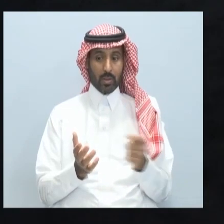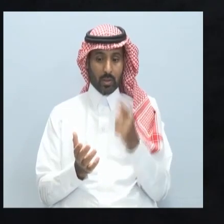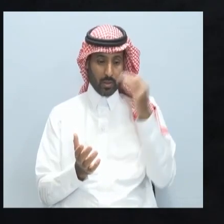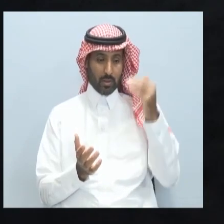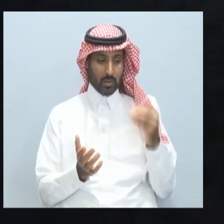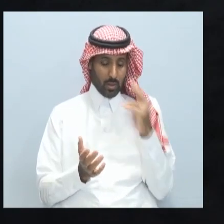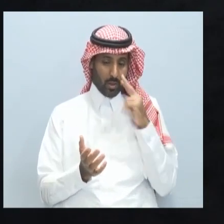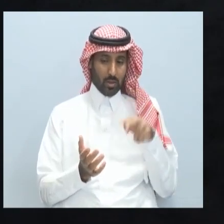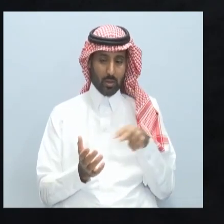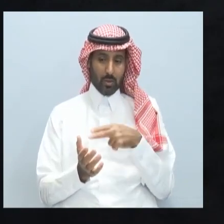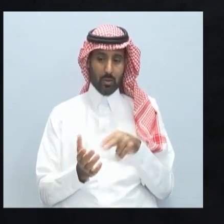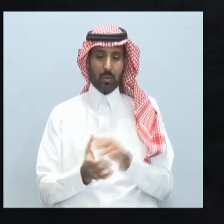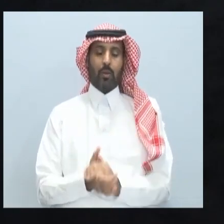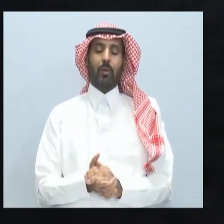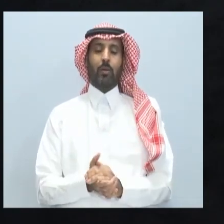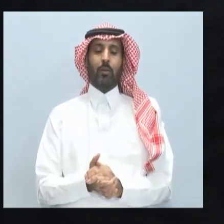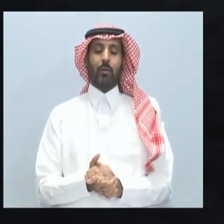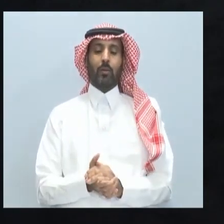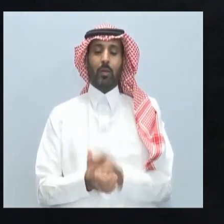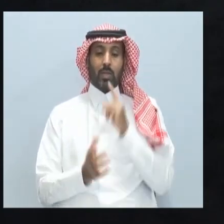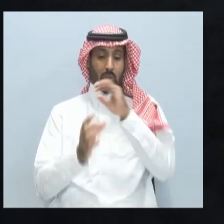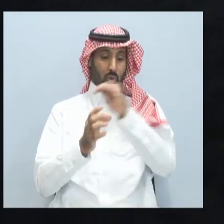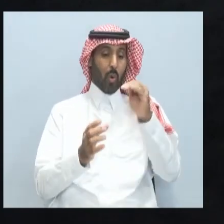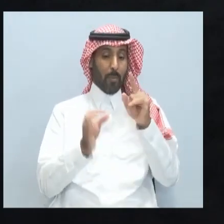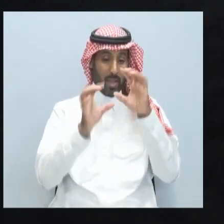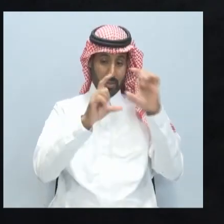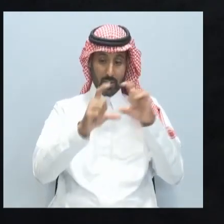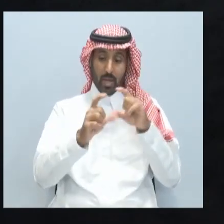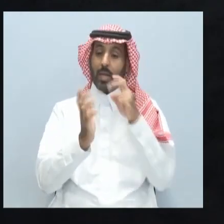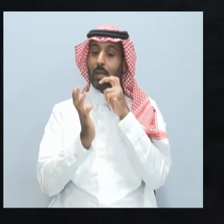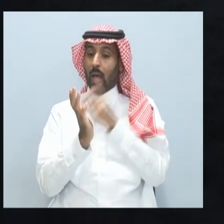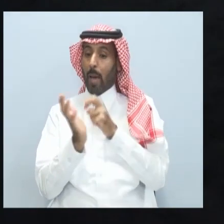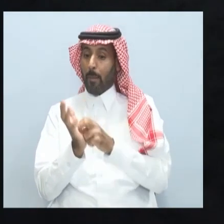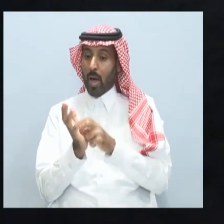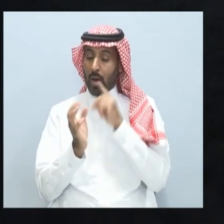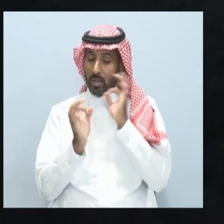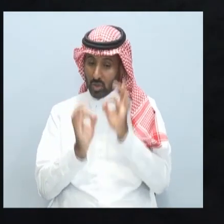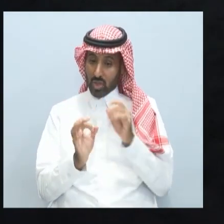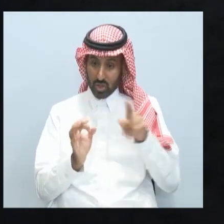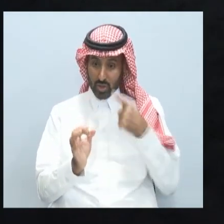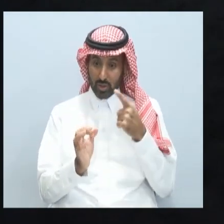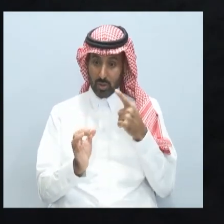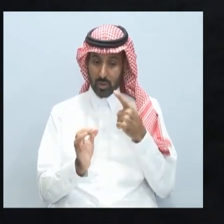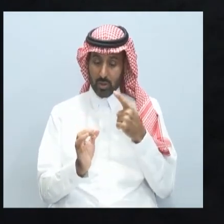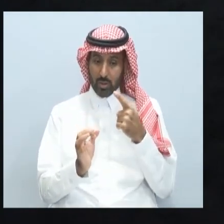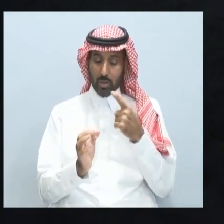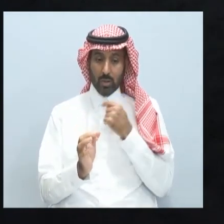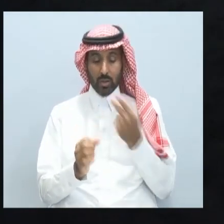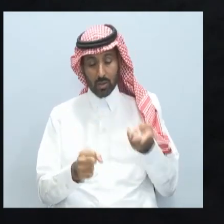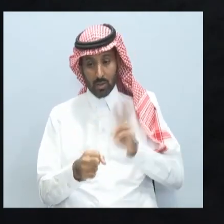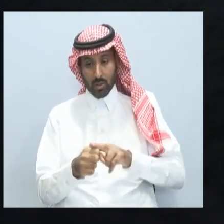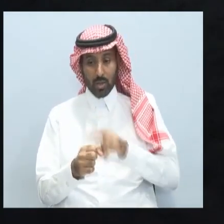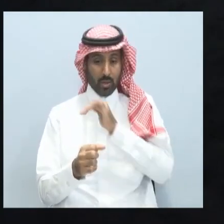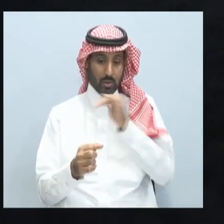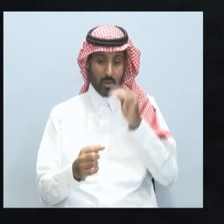other words. The structure of the sentences, the grammar, is it correct? Do you need to rewrite